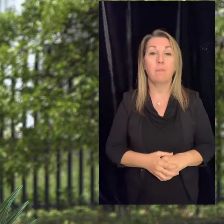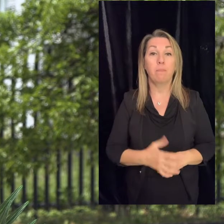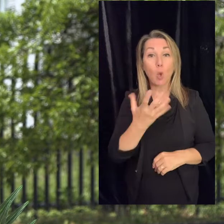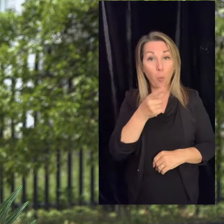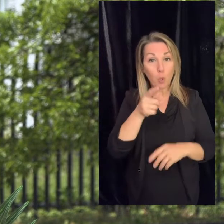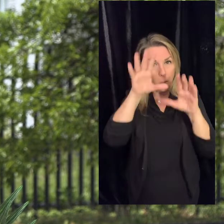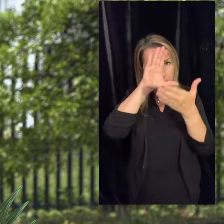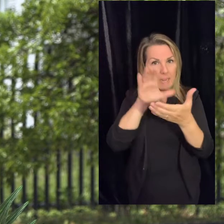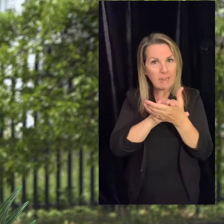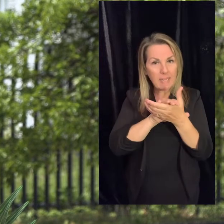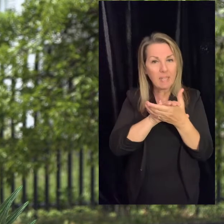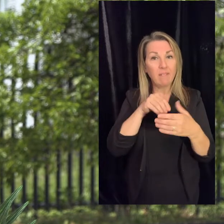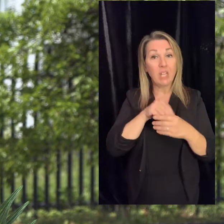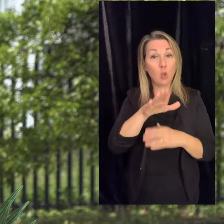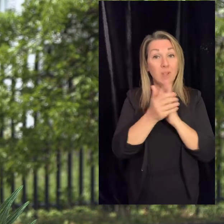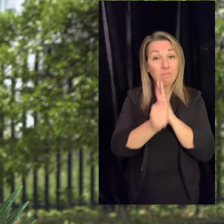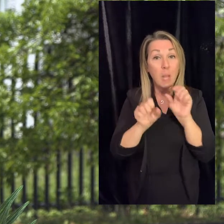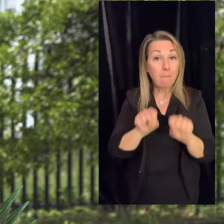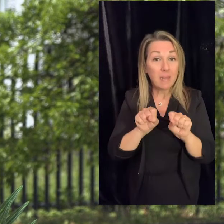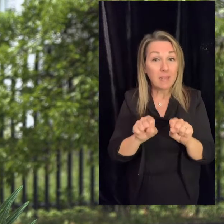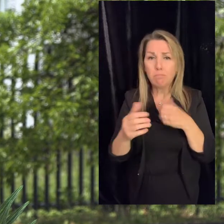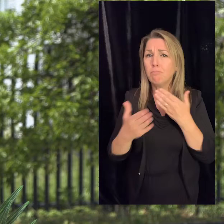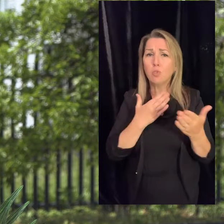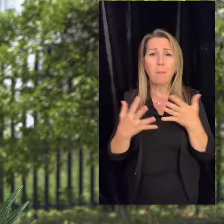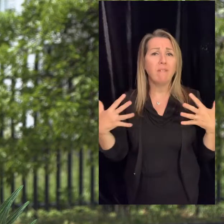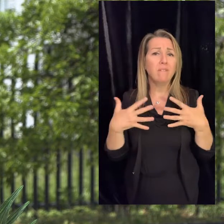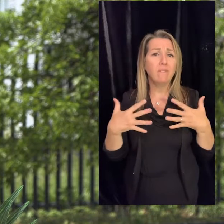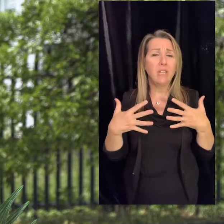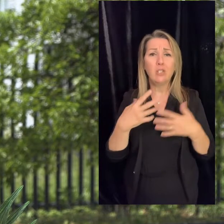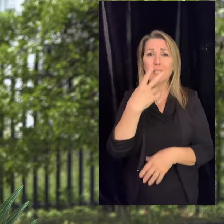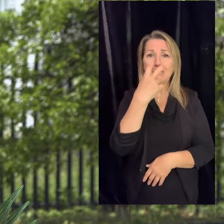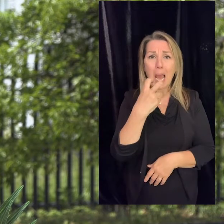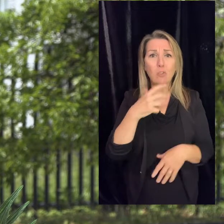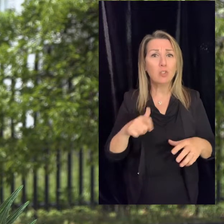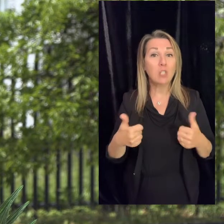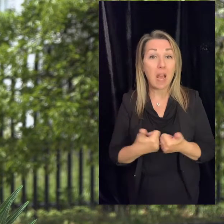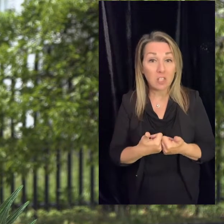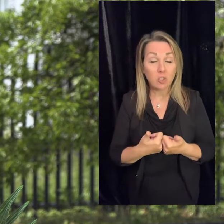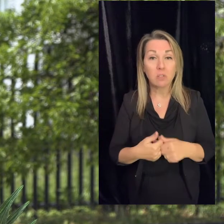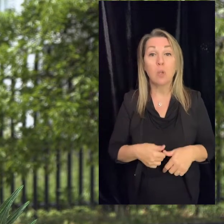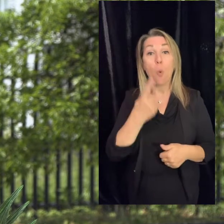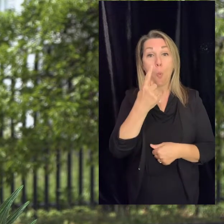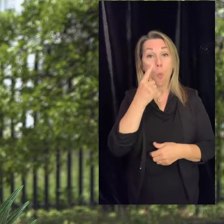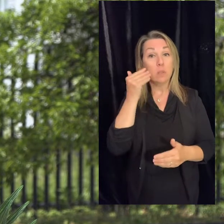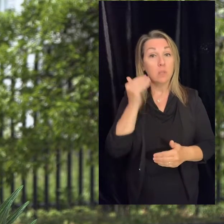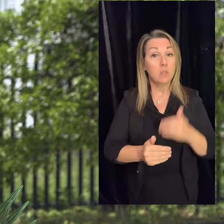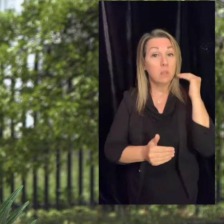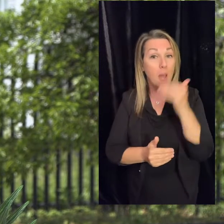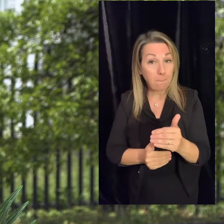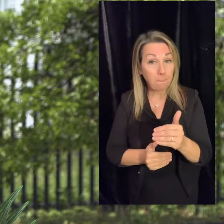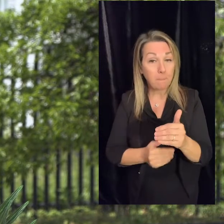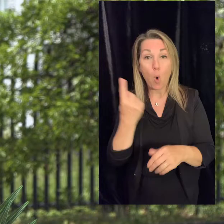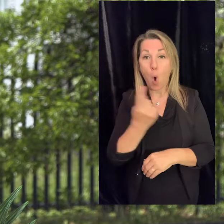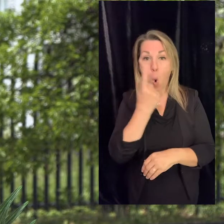in your ability, and in spite of fears and in doubts, in spite of challenges. One step forward will always be